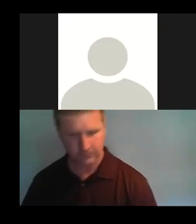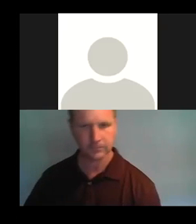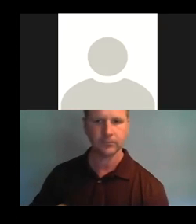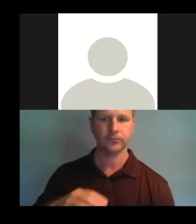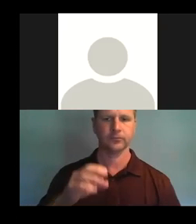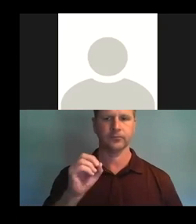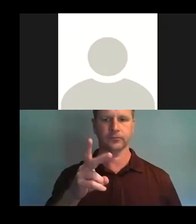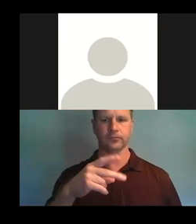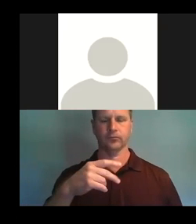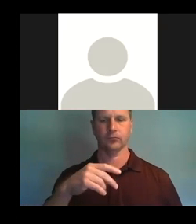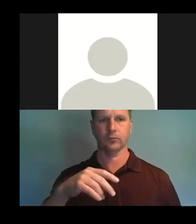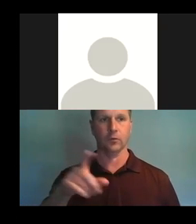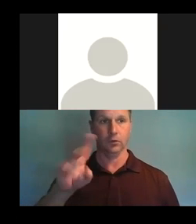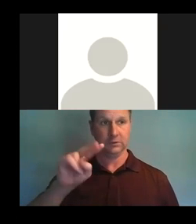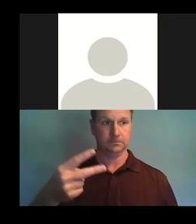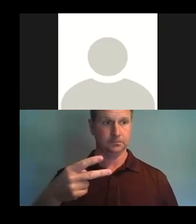Motion, is there a second?